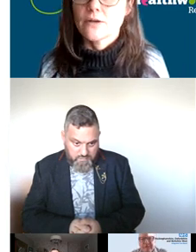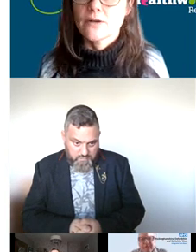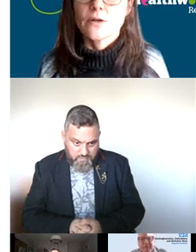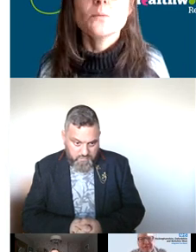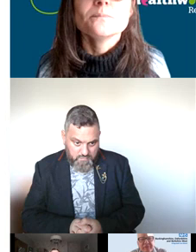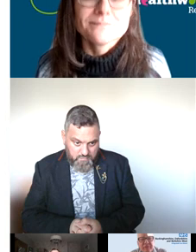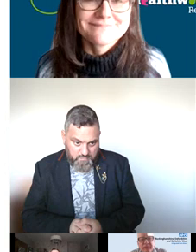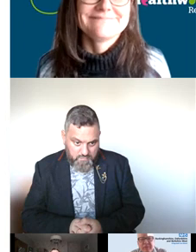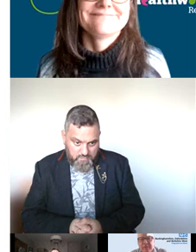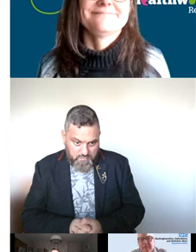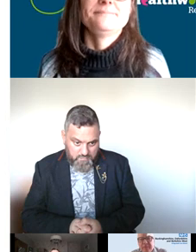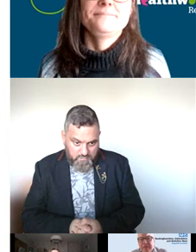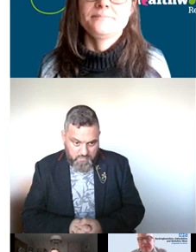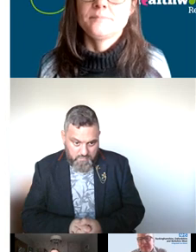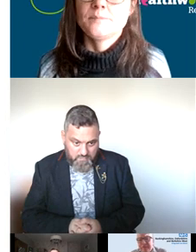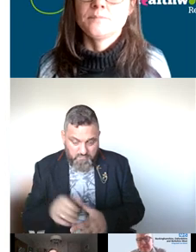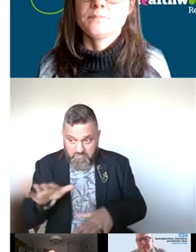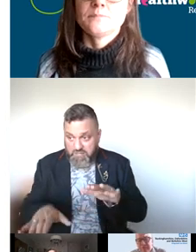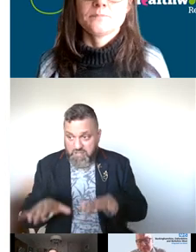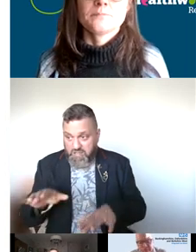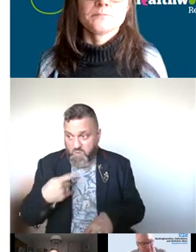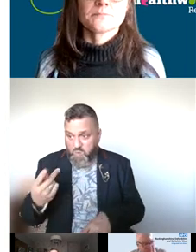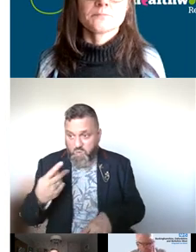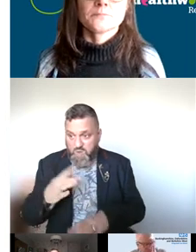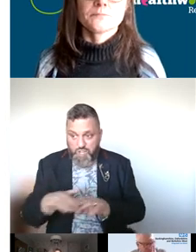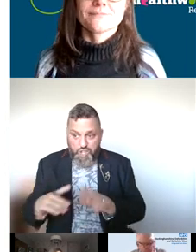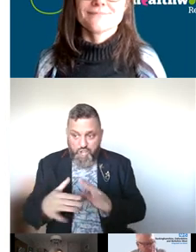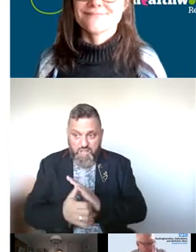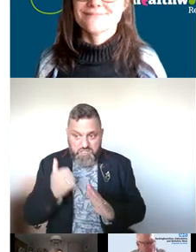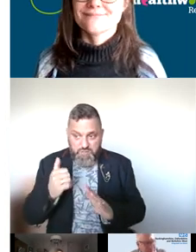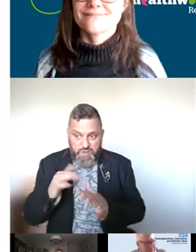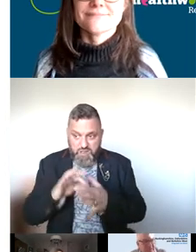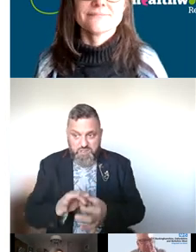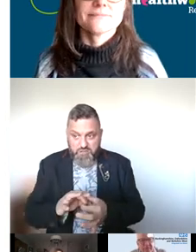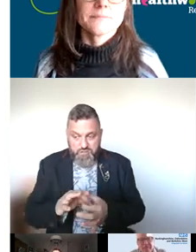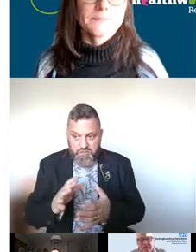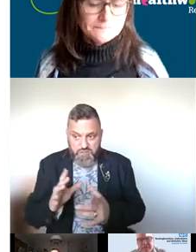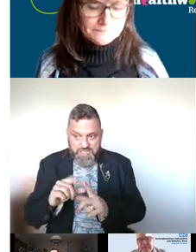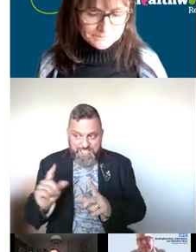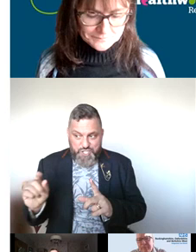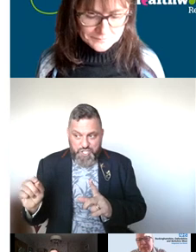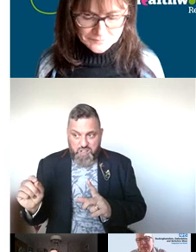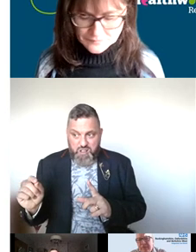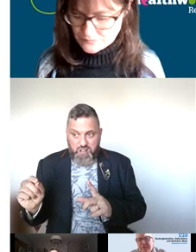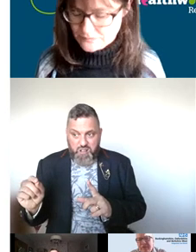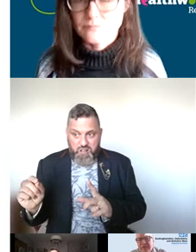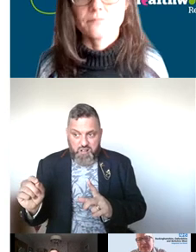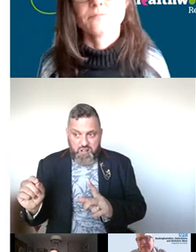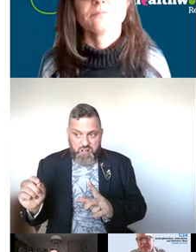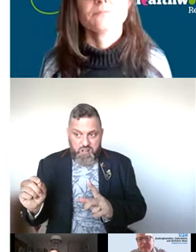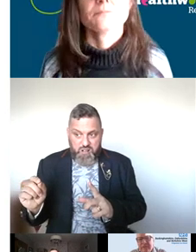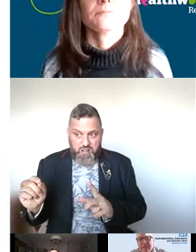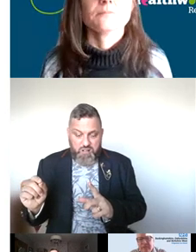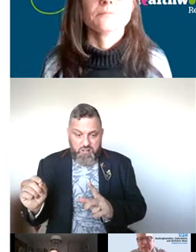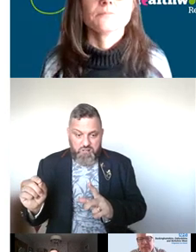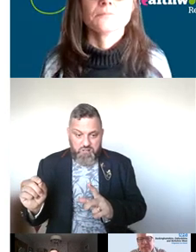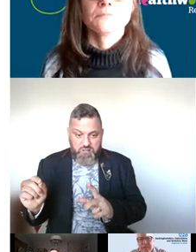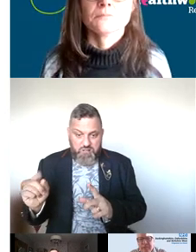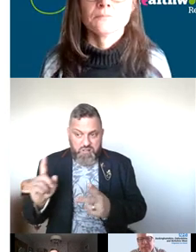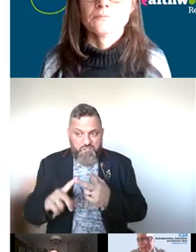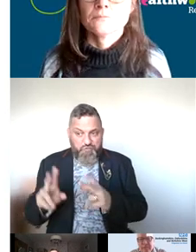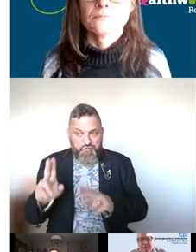Thank you. I think similarly to Rob, I'm not an expert on sort of the digital infrastructure, but I would say that